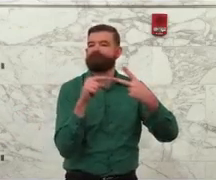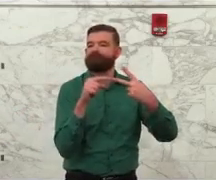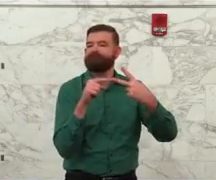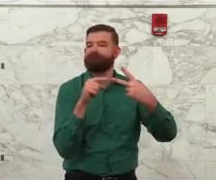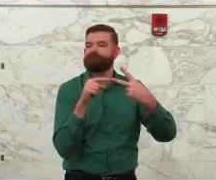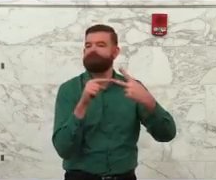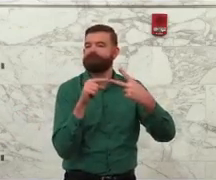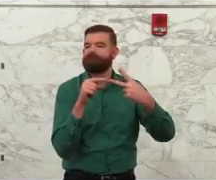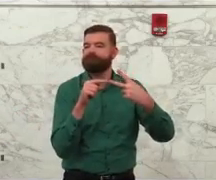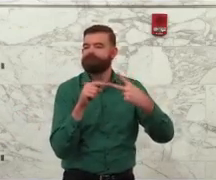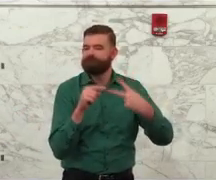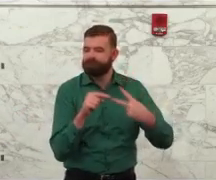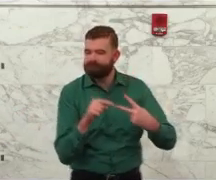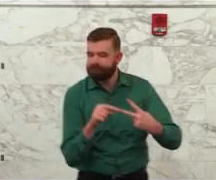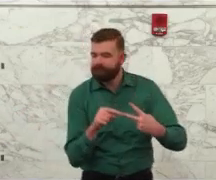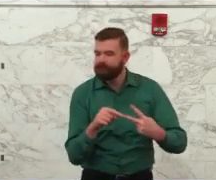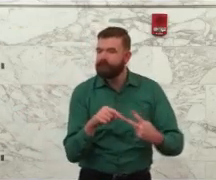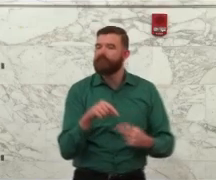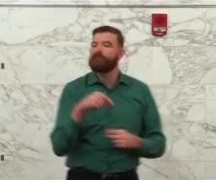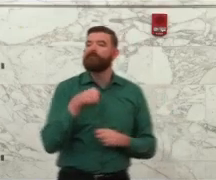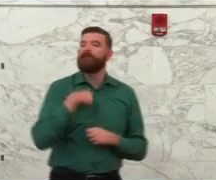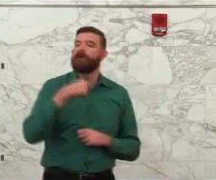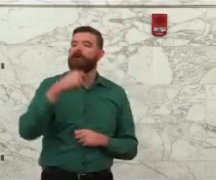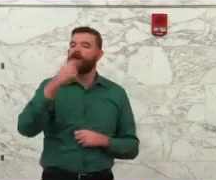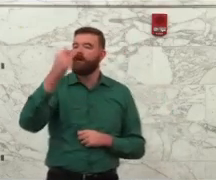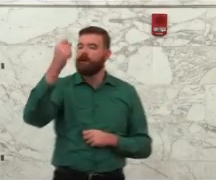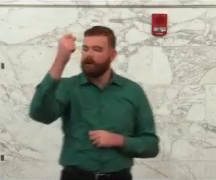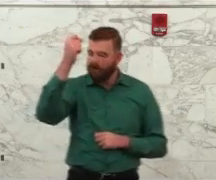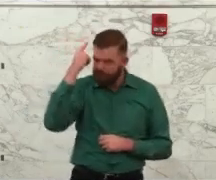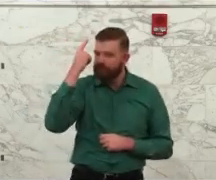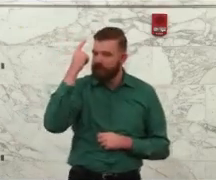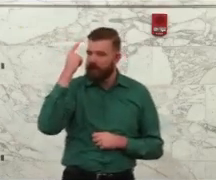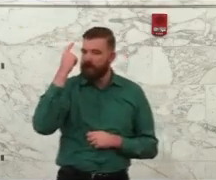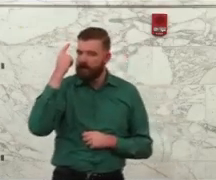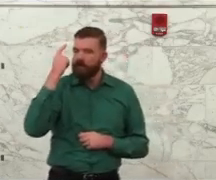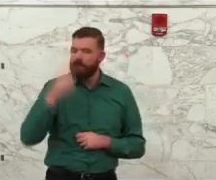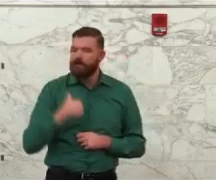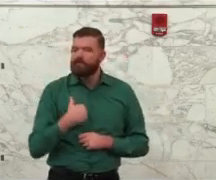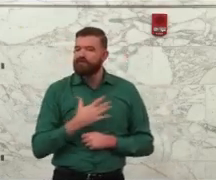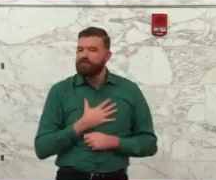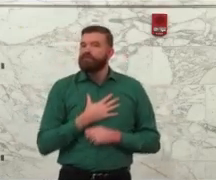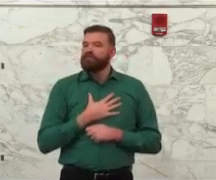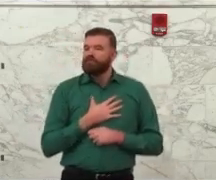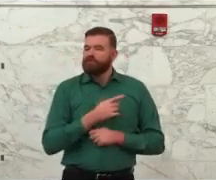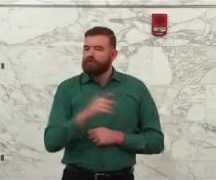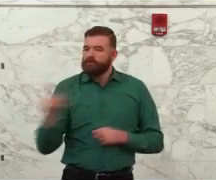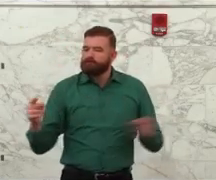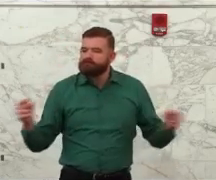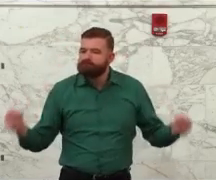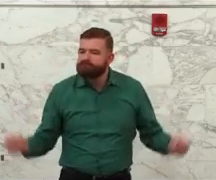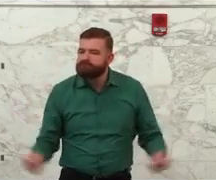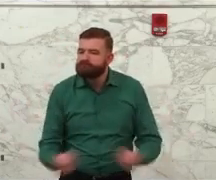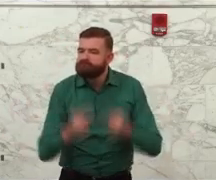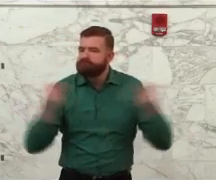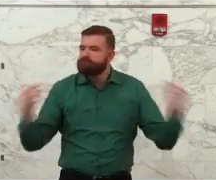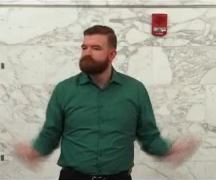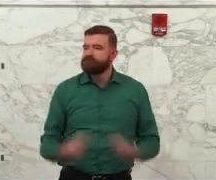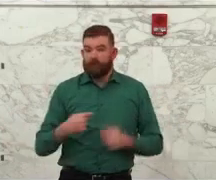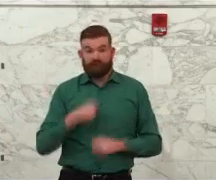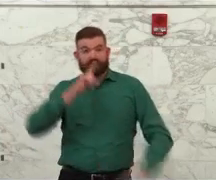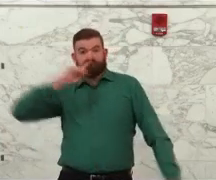do not understand, appreciate, and have enormous sympathy for the pain that this is causing. And